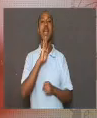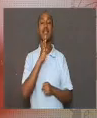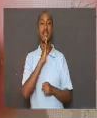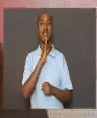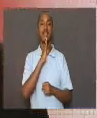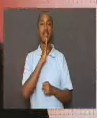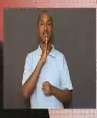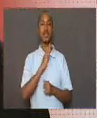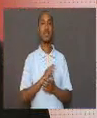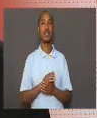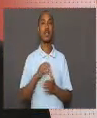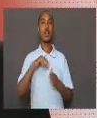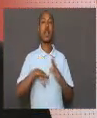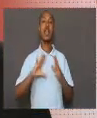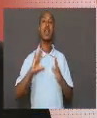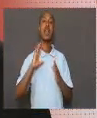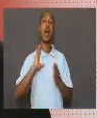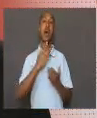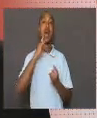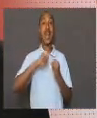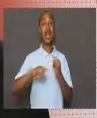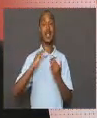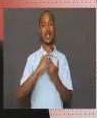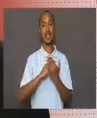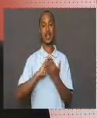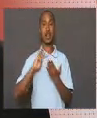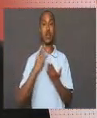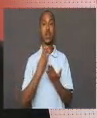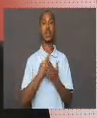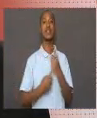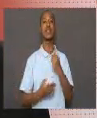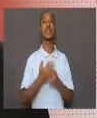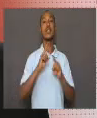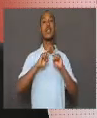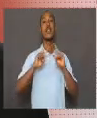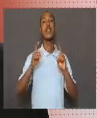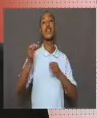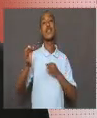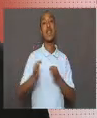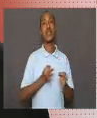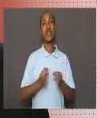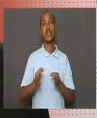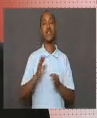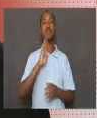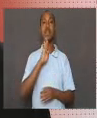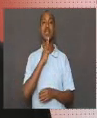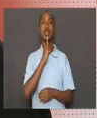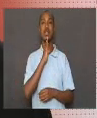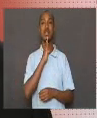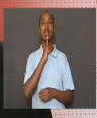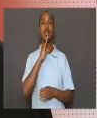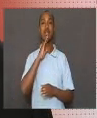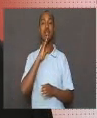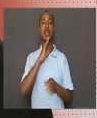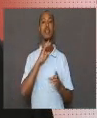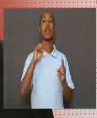bases. In our last lesson, we discussed different definitions of bases